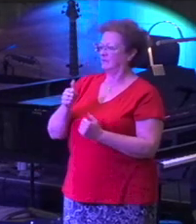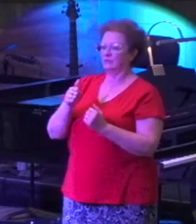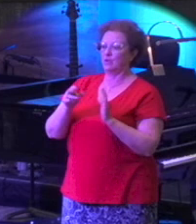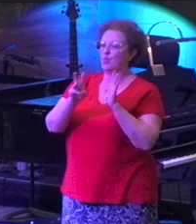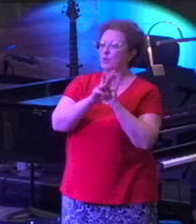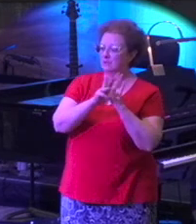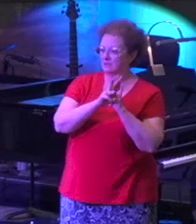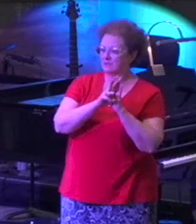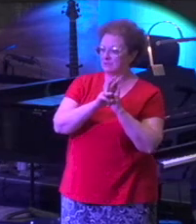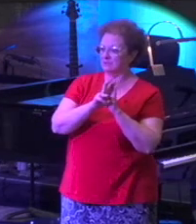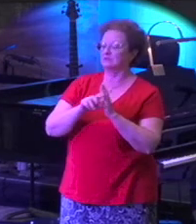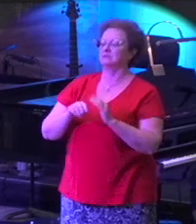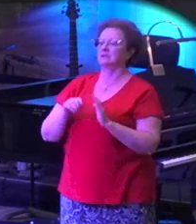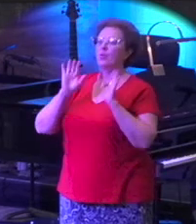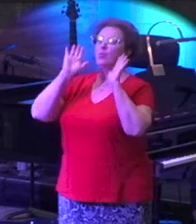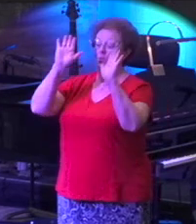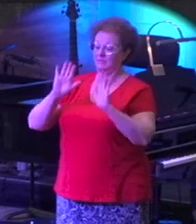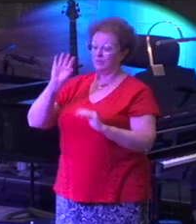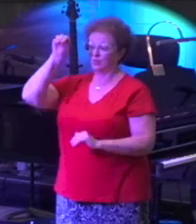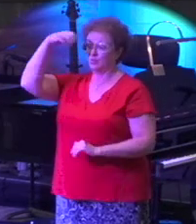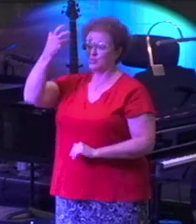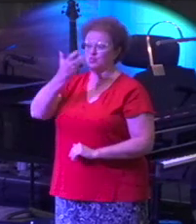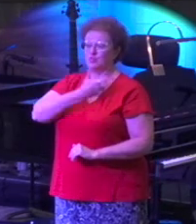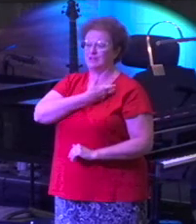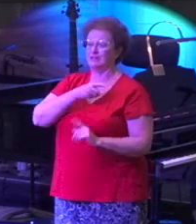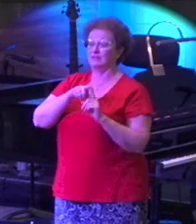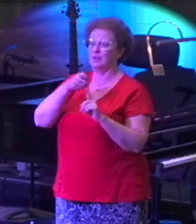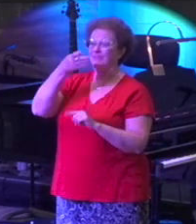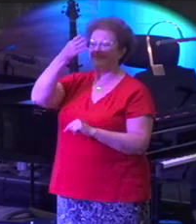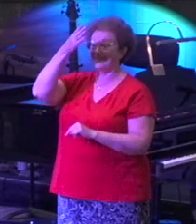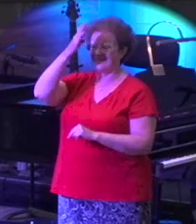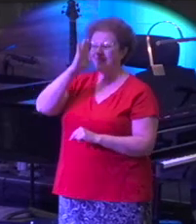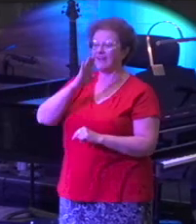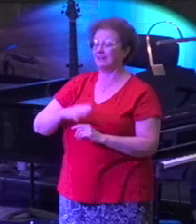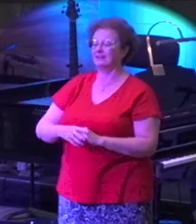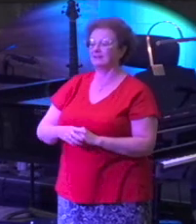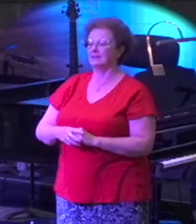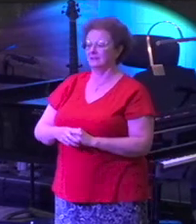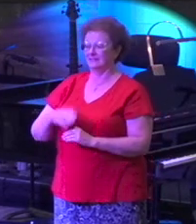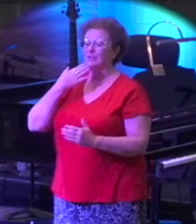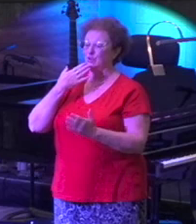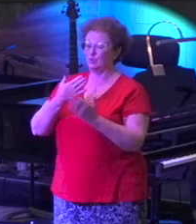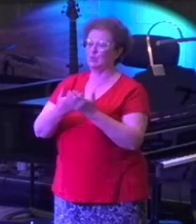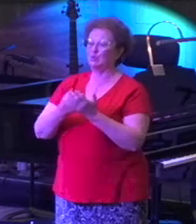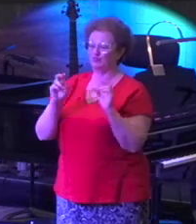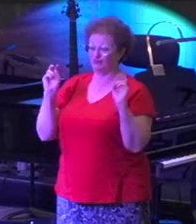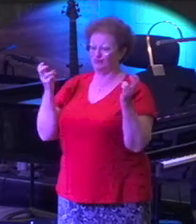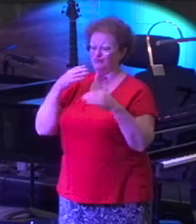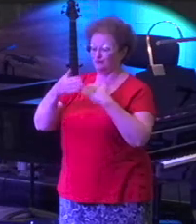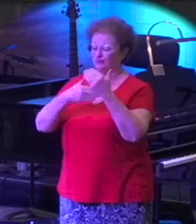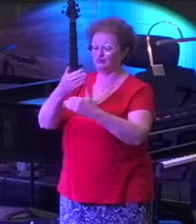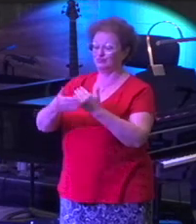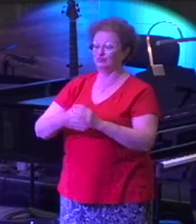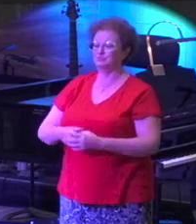transformative and radical grace of God in this book. This is going to be a great series. But